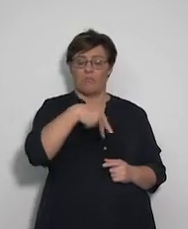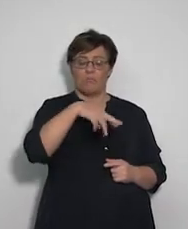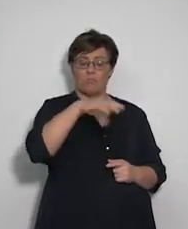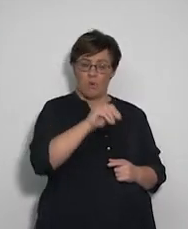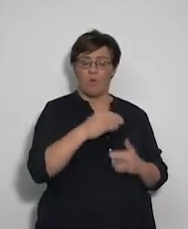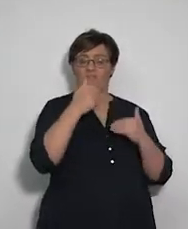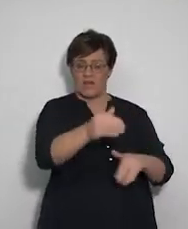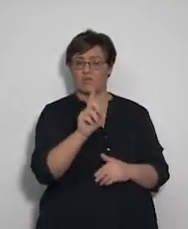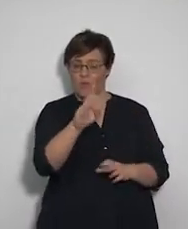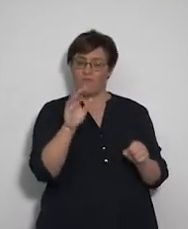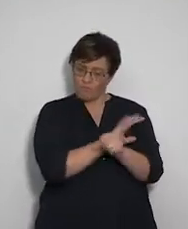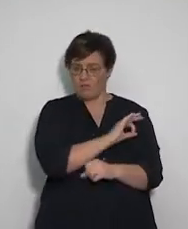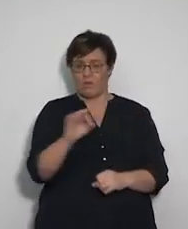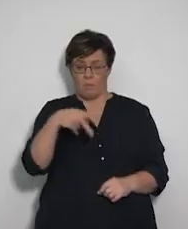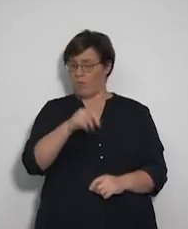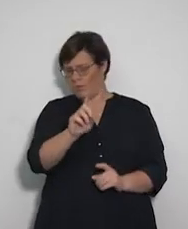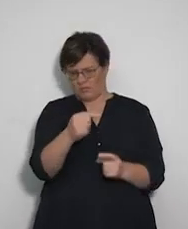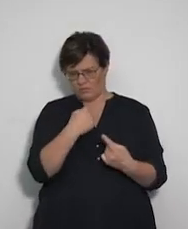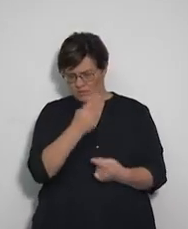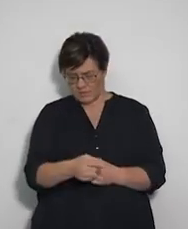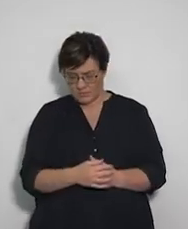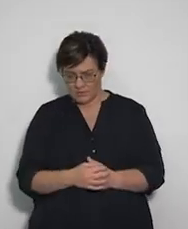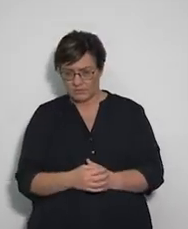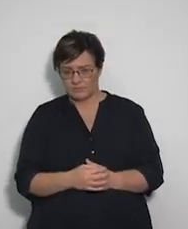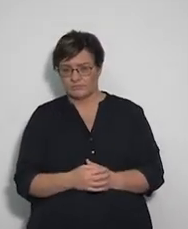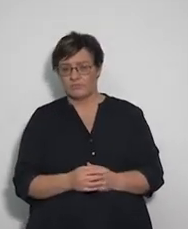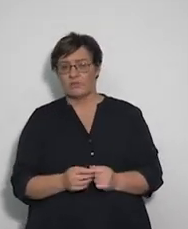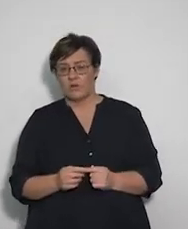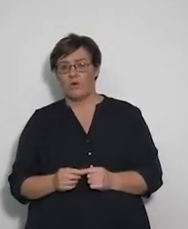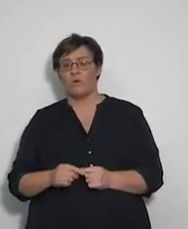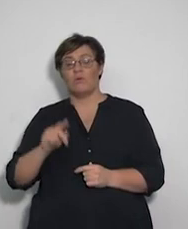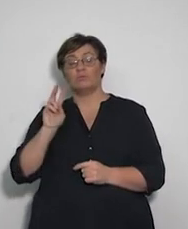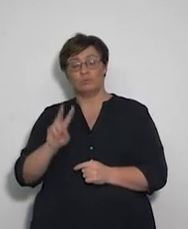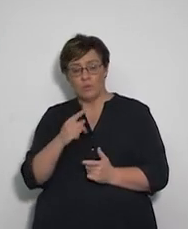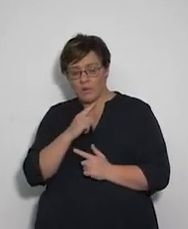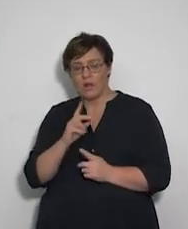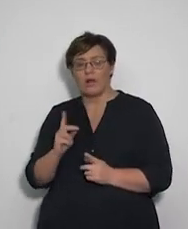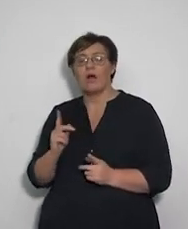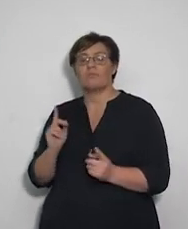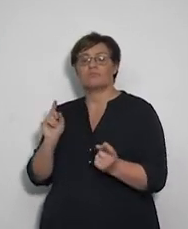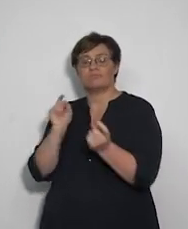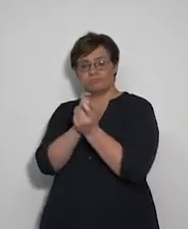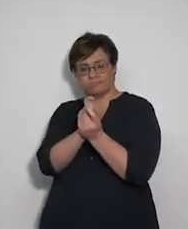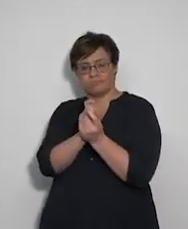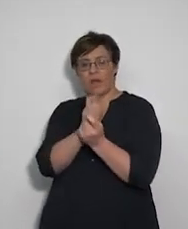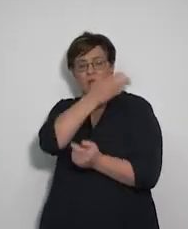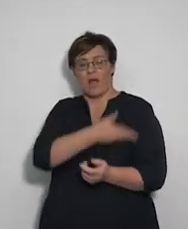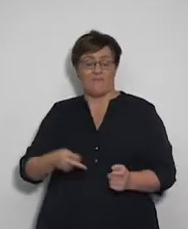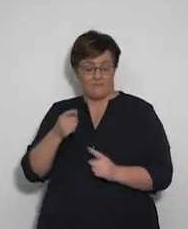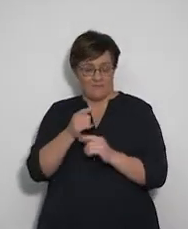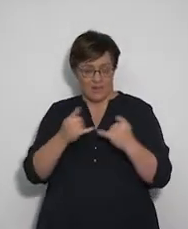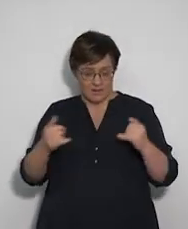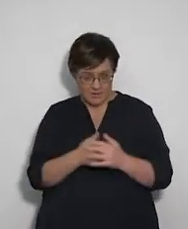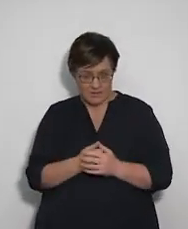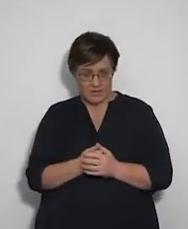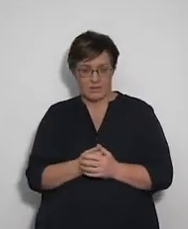that it is prophase 1. Okay? Diagram 2 shows you the meeting of the chromosomes at the equator, and so this